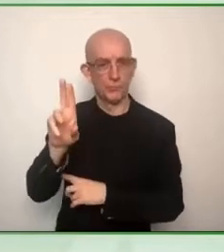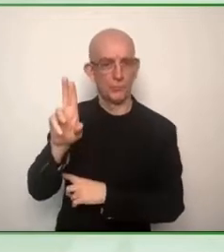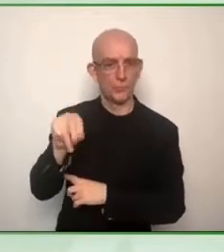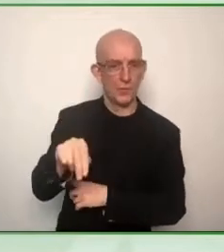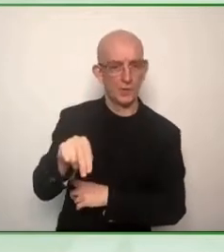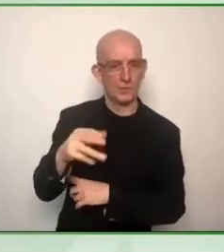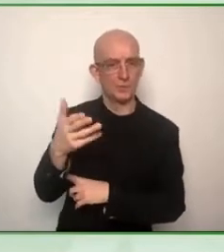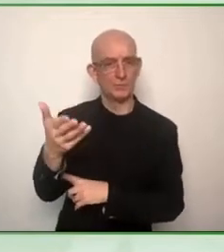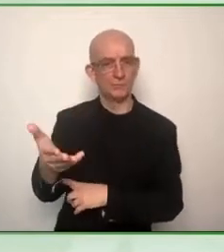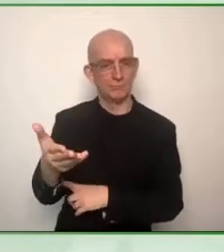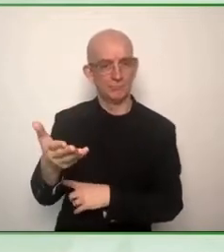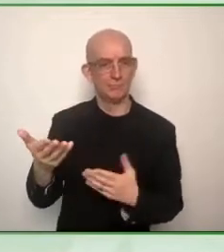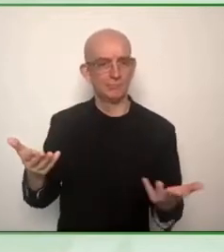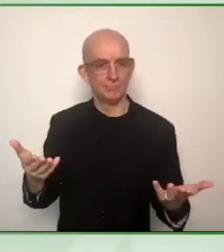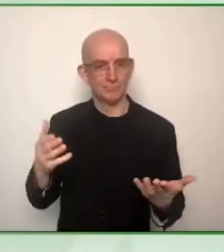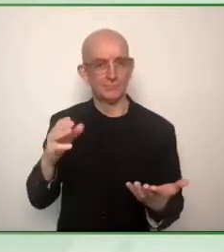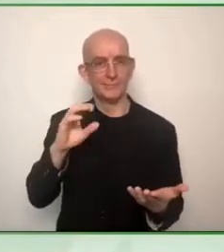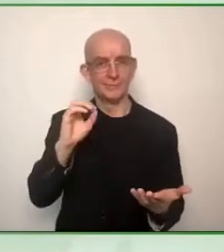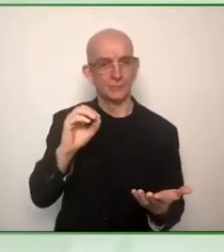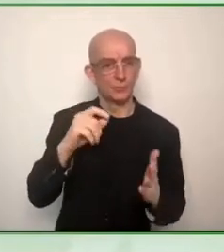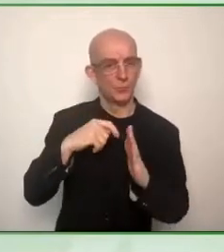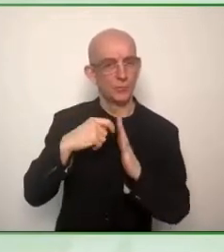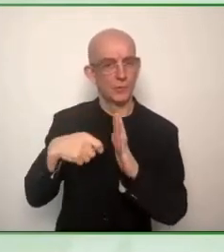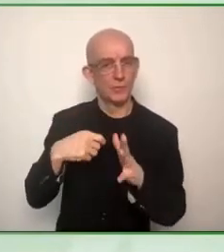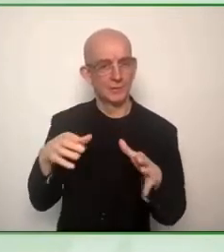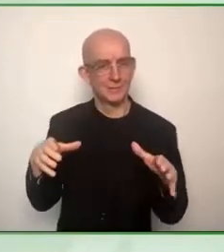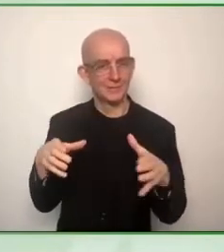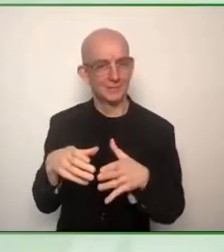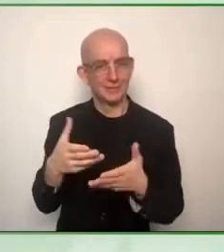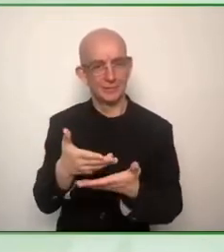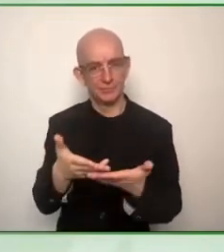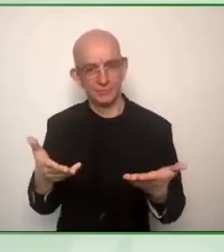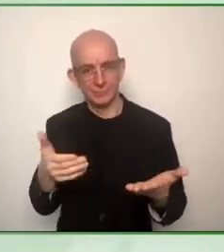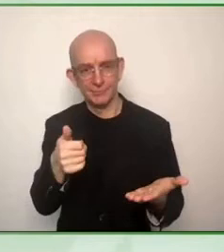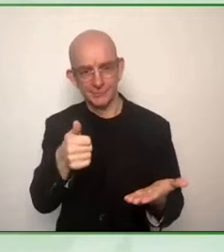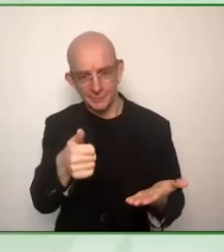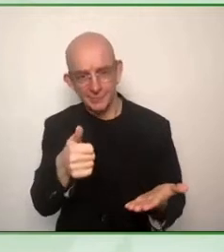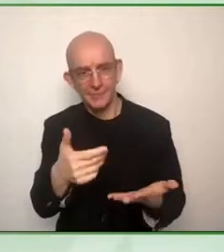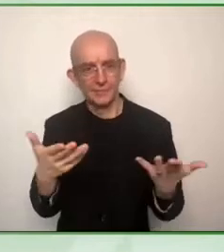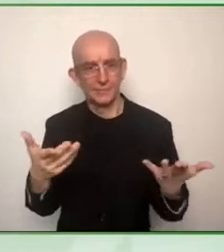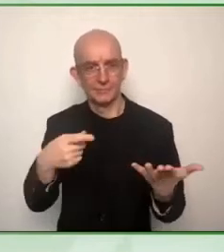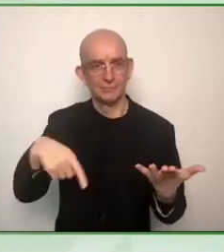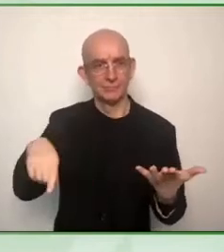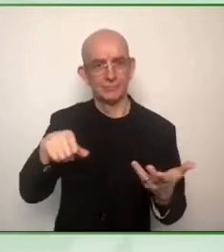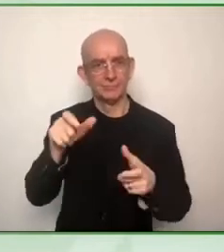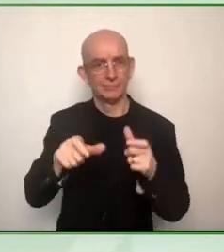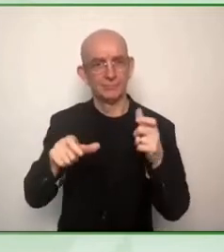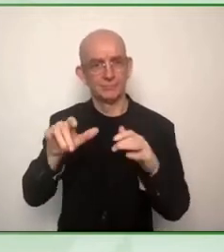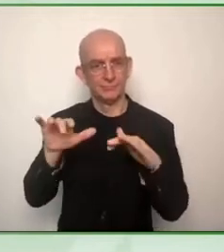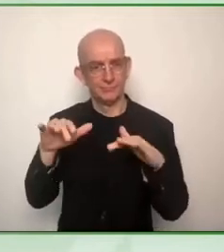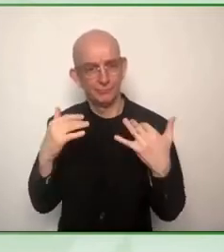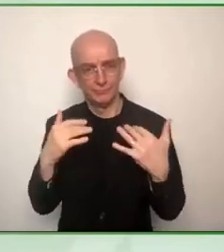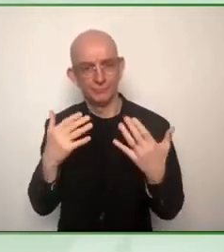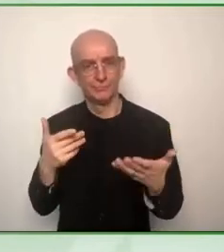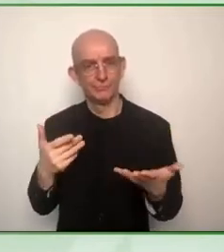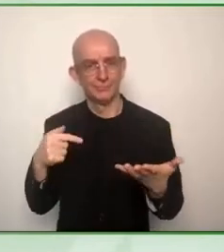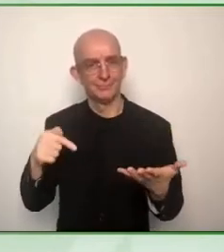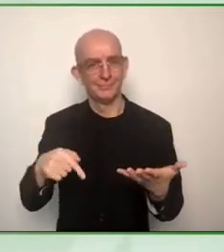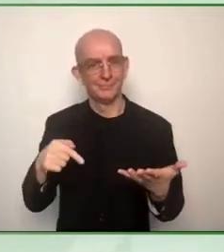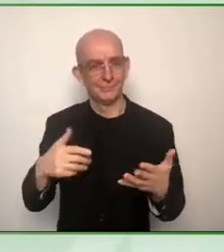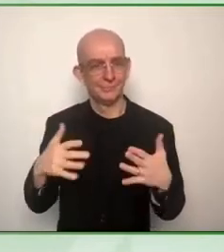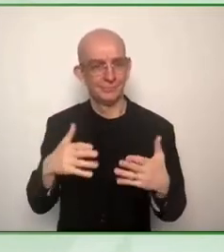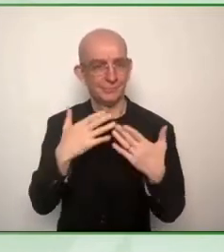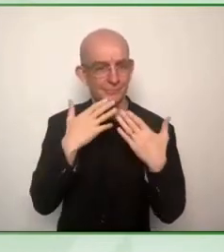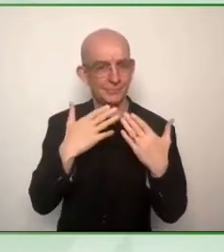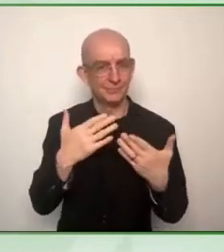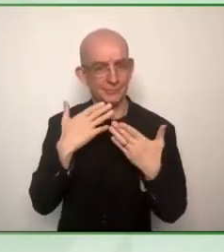a company called WeSignIt in South Africa. We focus on disability empowerment, social innovation, and education,